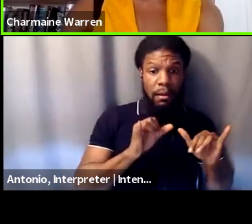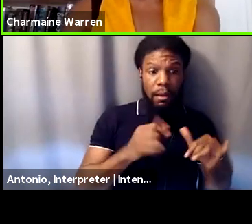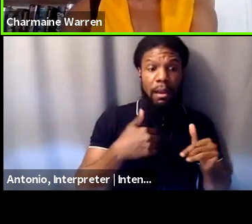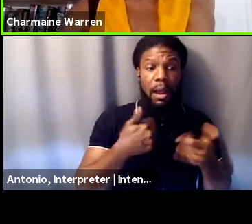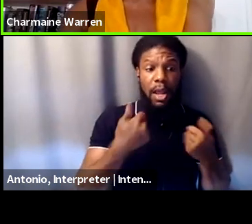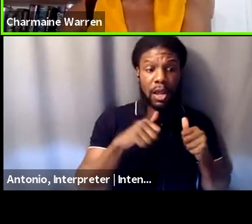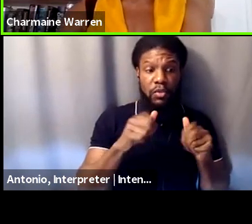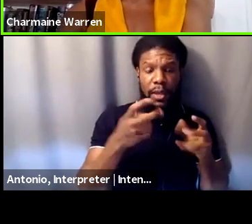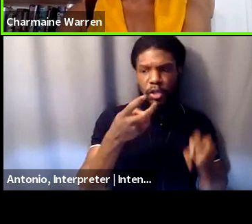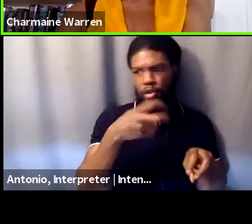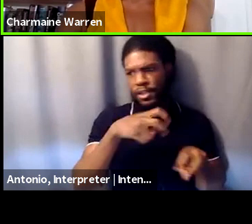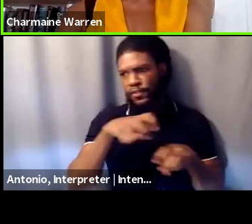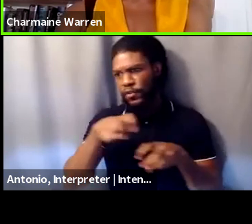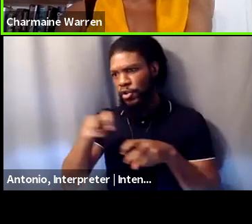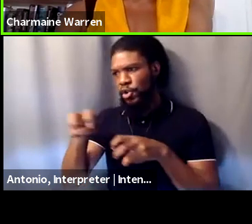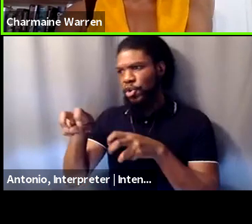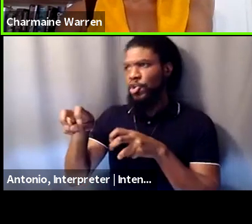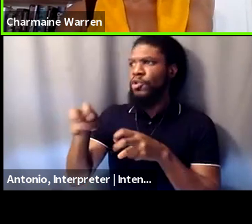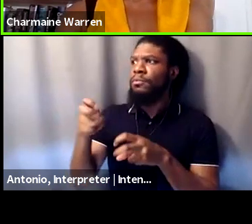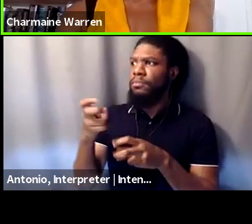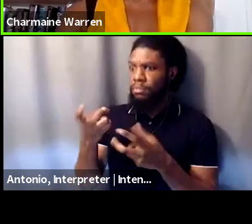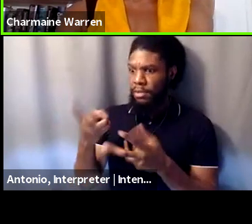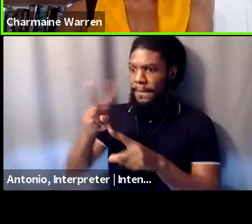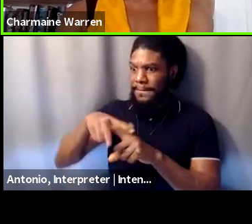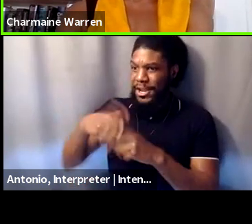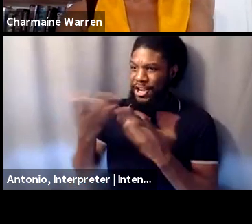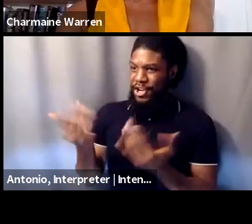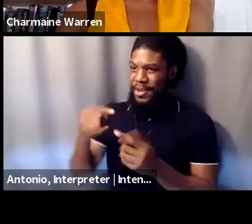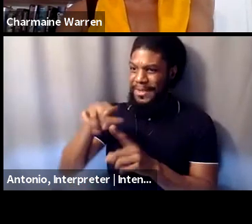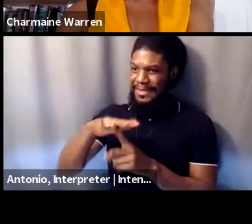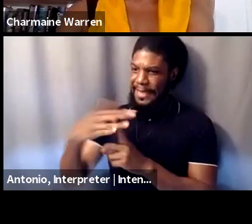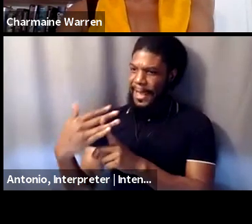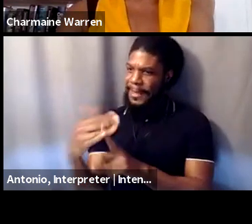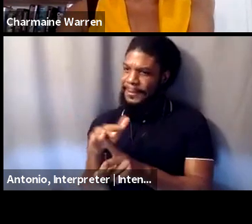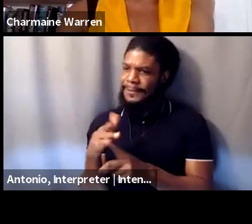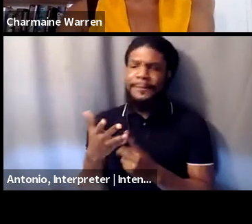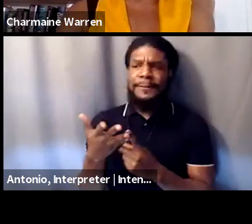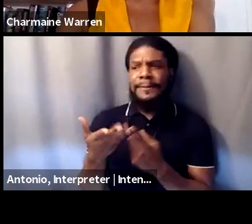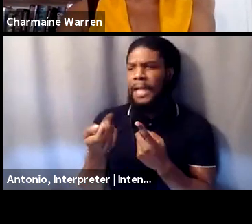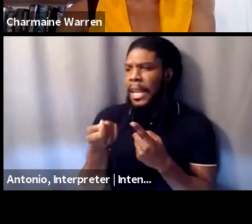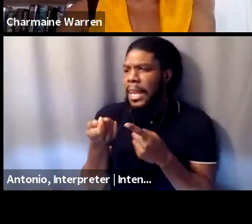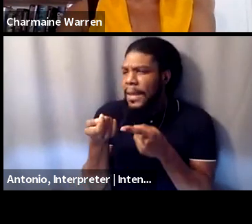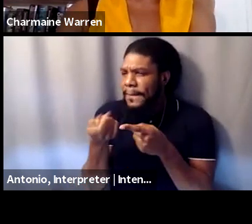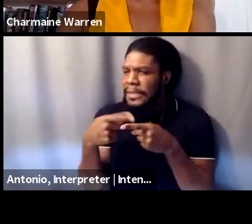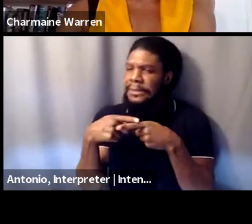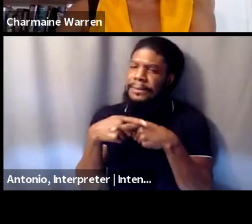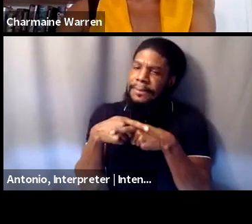context. Yeah. So I think for me that the decolonization practice